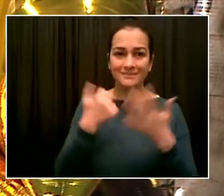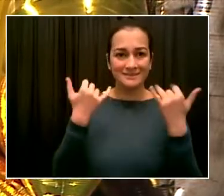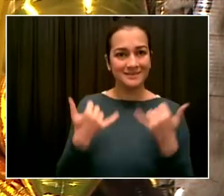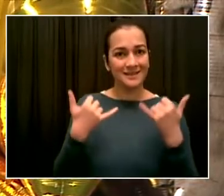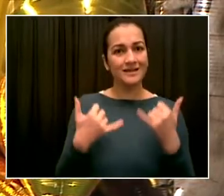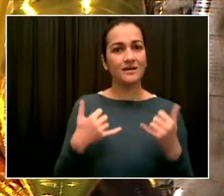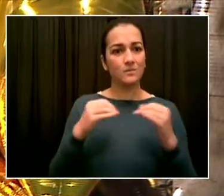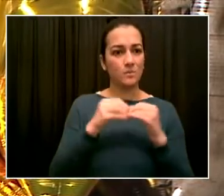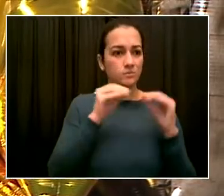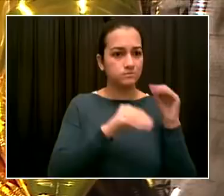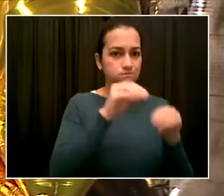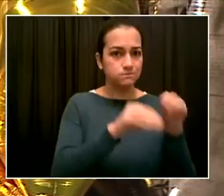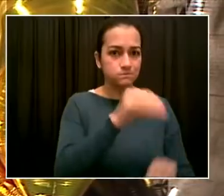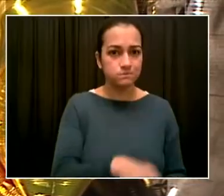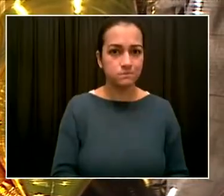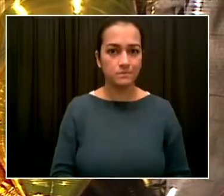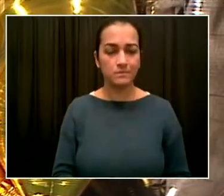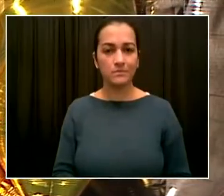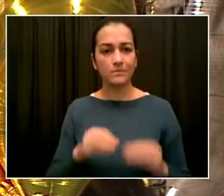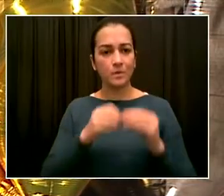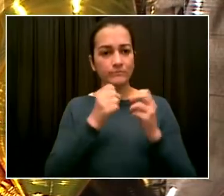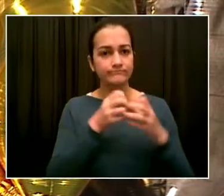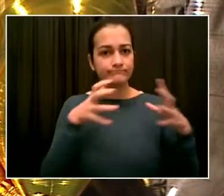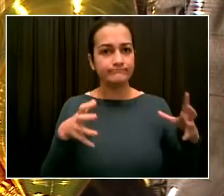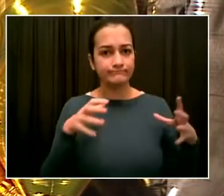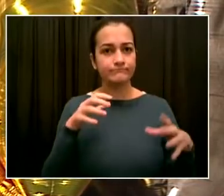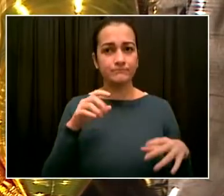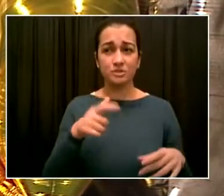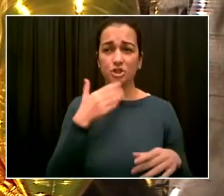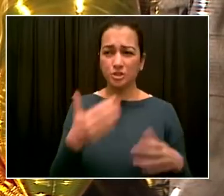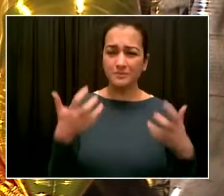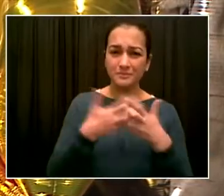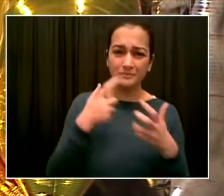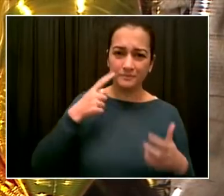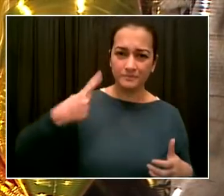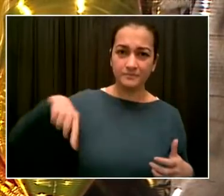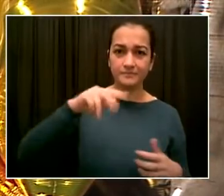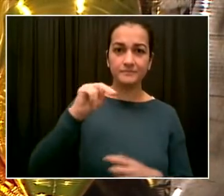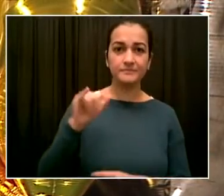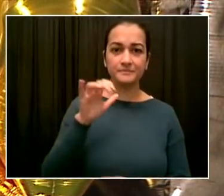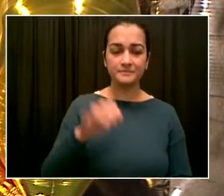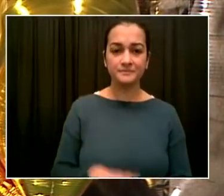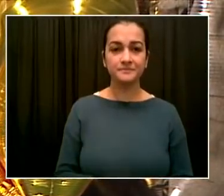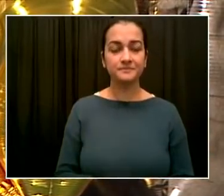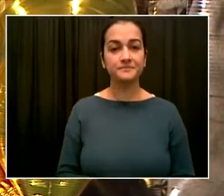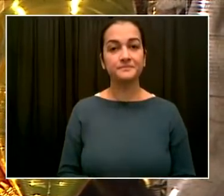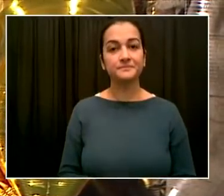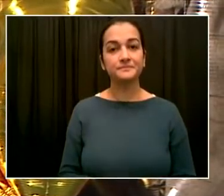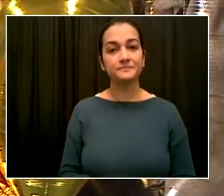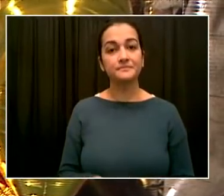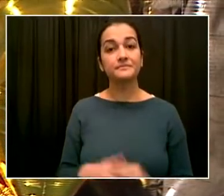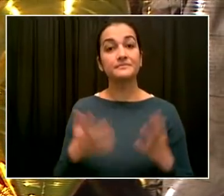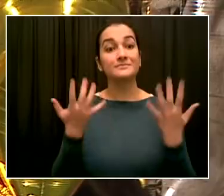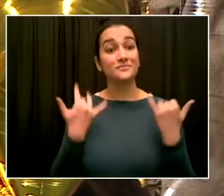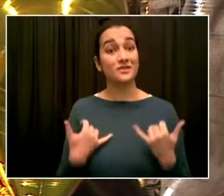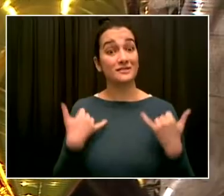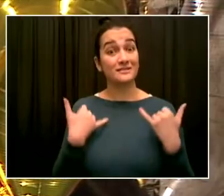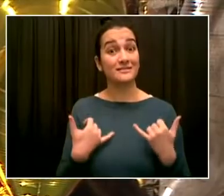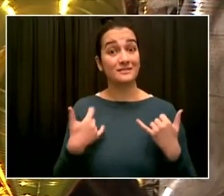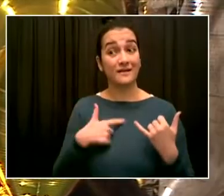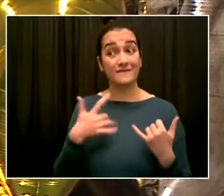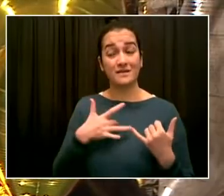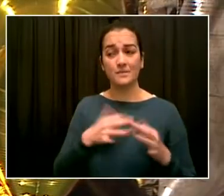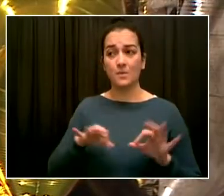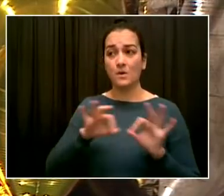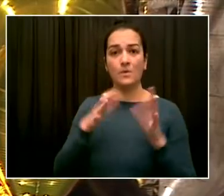a crucial contributor to that work. It's, to me, this was about the greater good, and it can't be that we say,